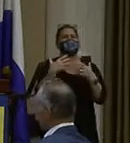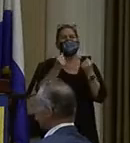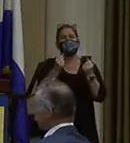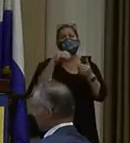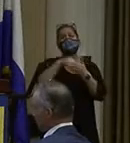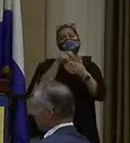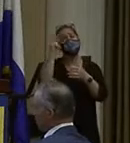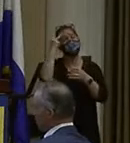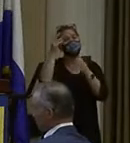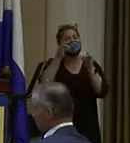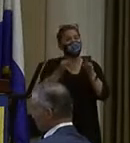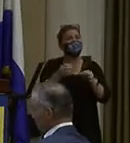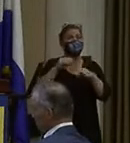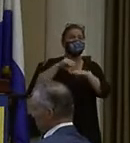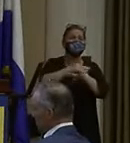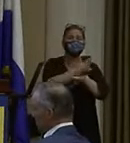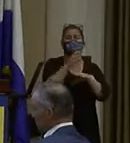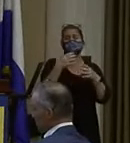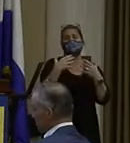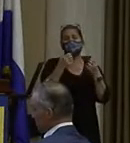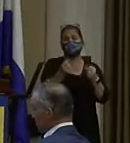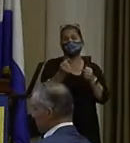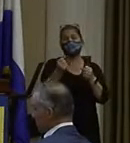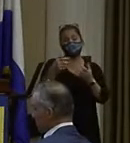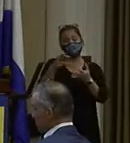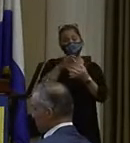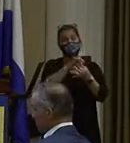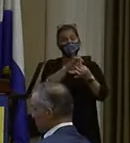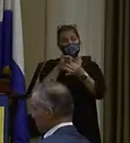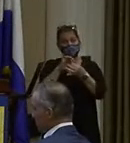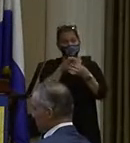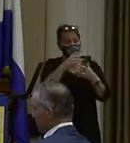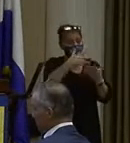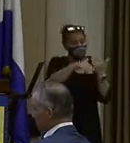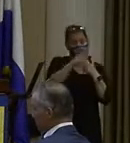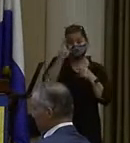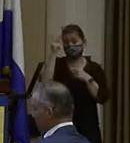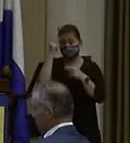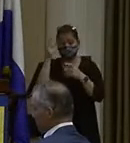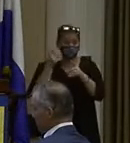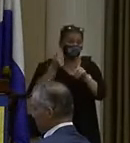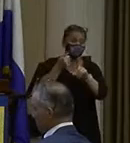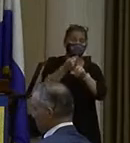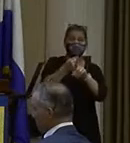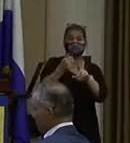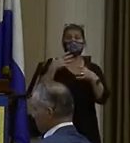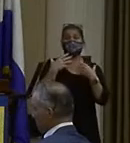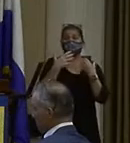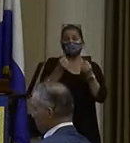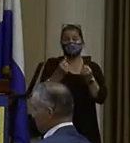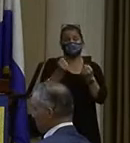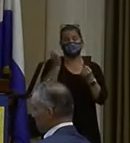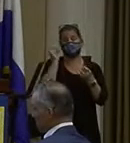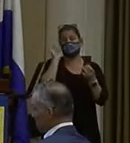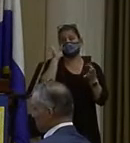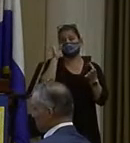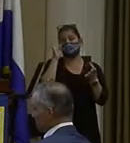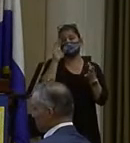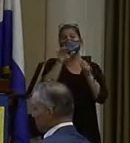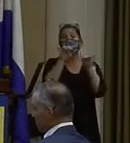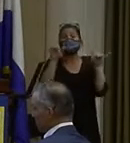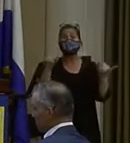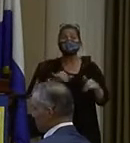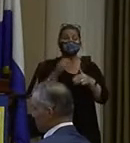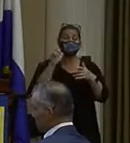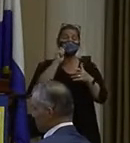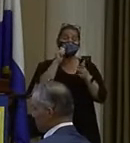in political determinants, and together they interact to exact a particularly devastating impact. Because of systemic racism,